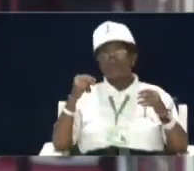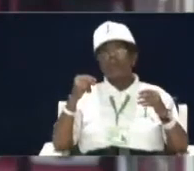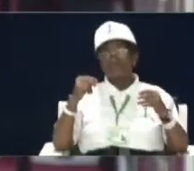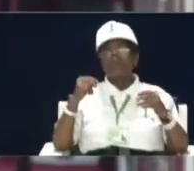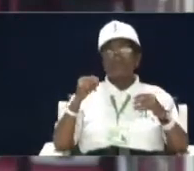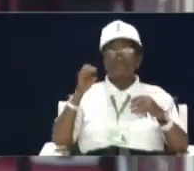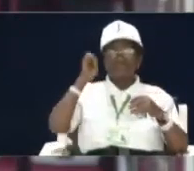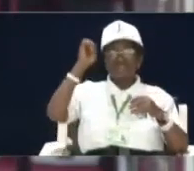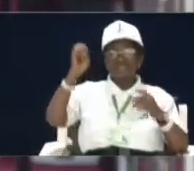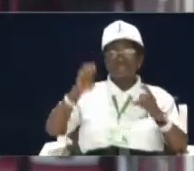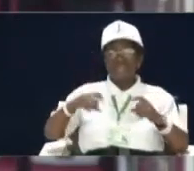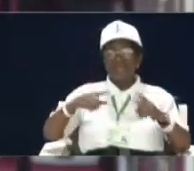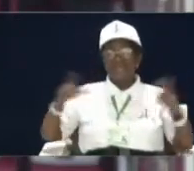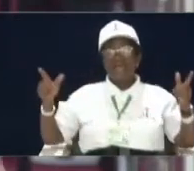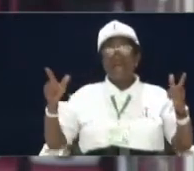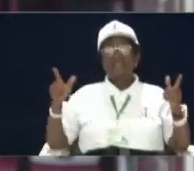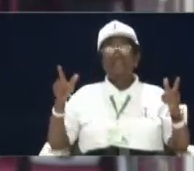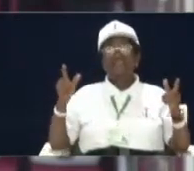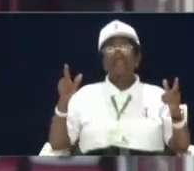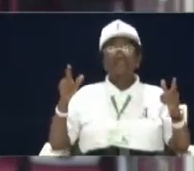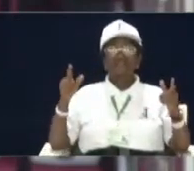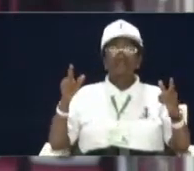He enlarged